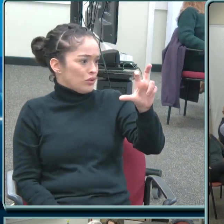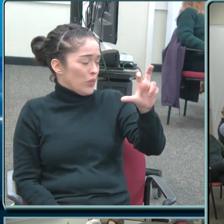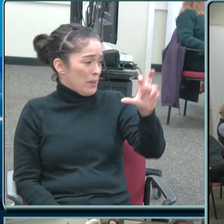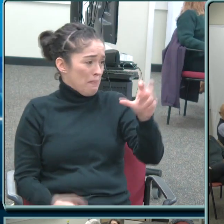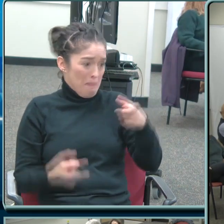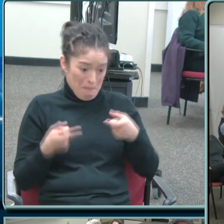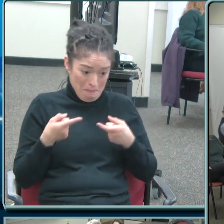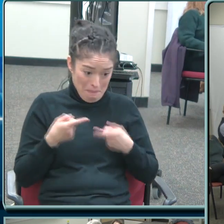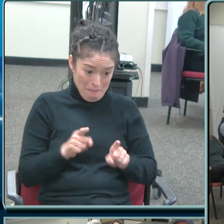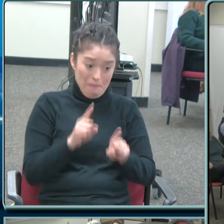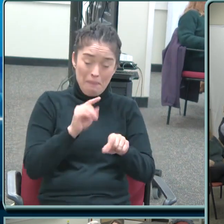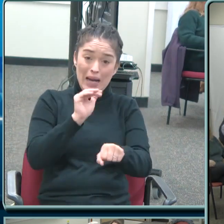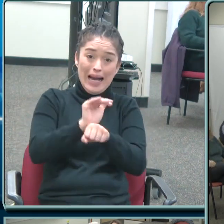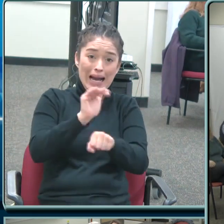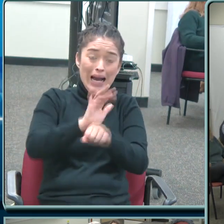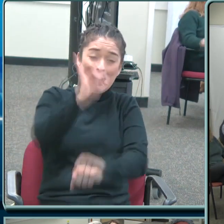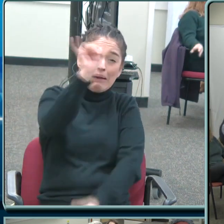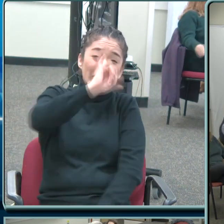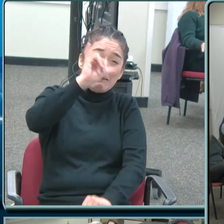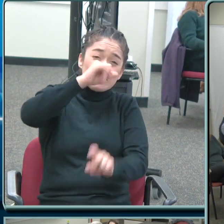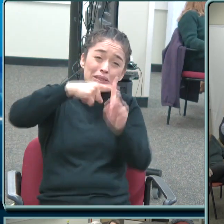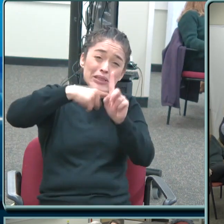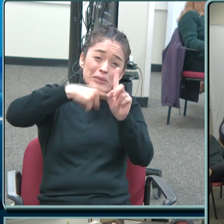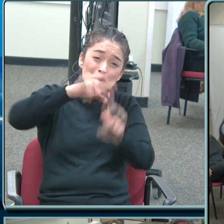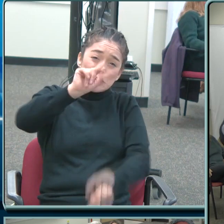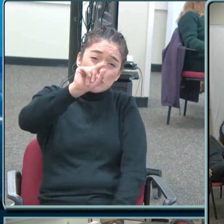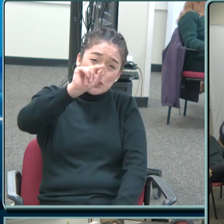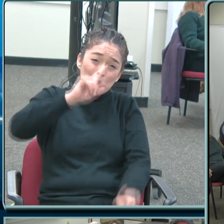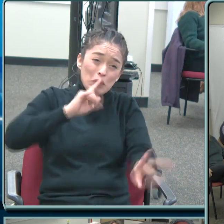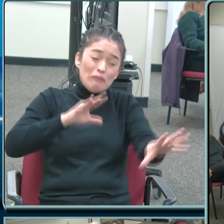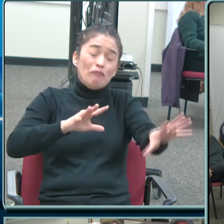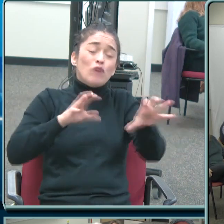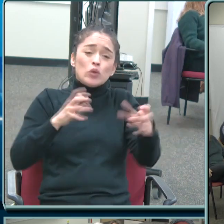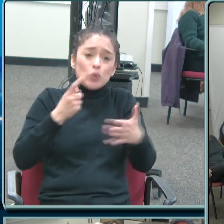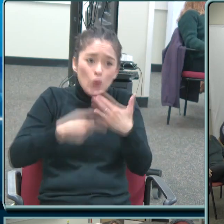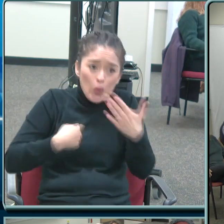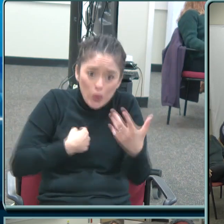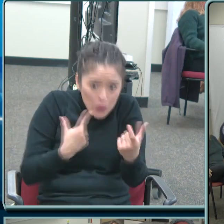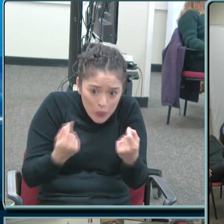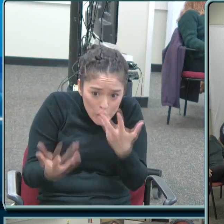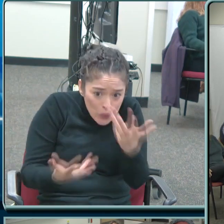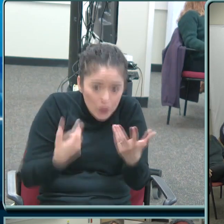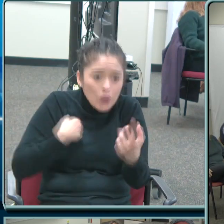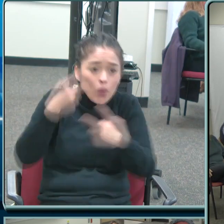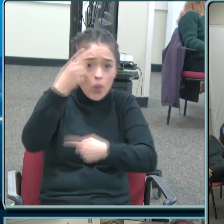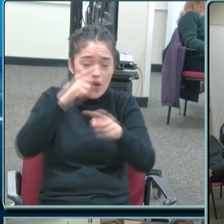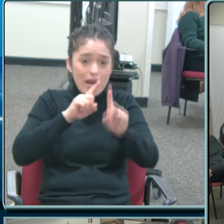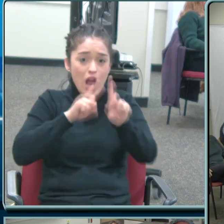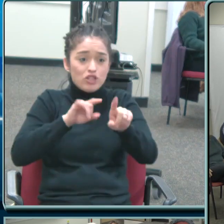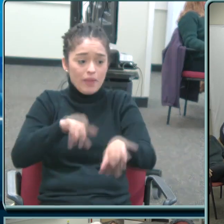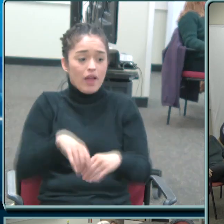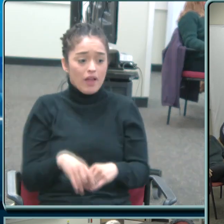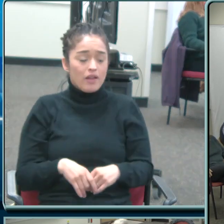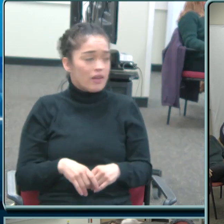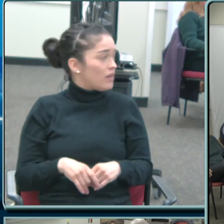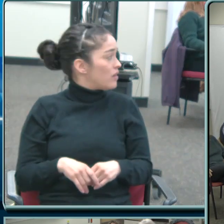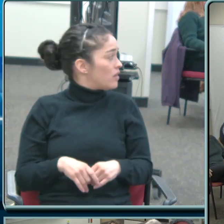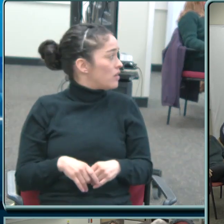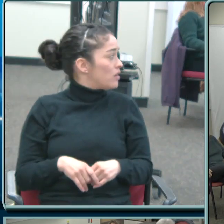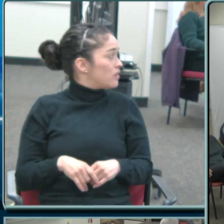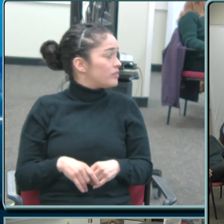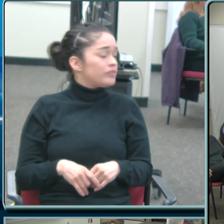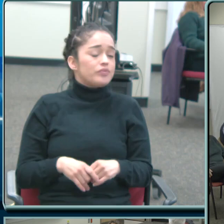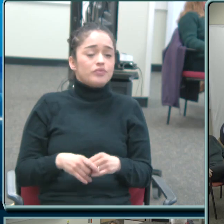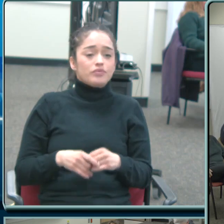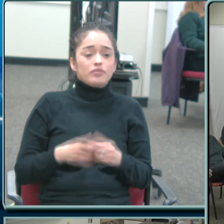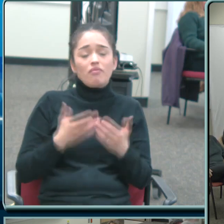the night, 20 degrees outside, and how we help them. And I was wondering if you could answer that. Thank